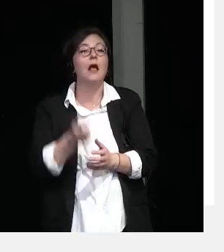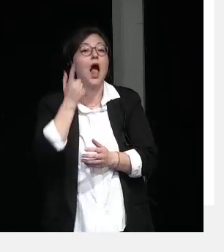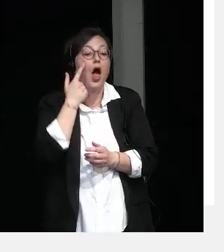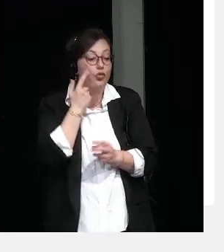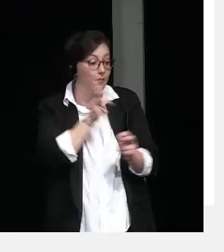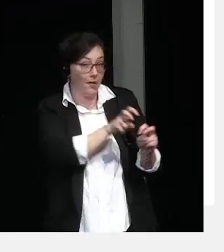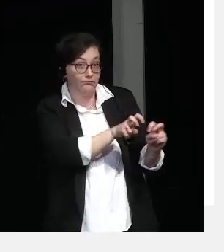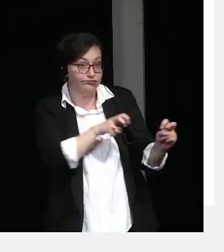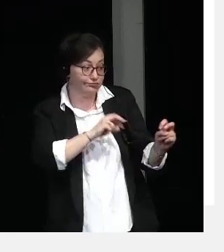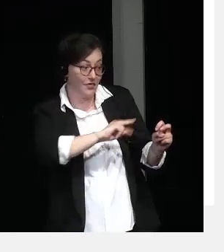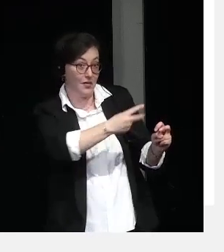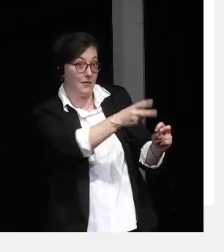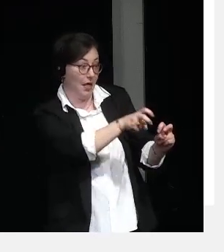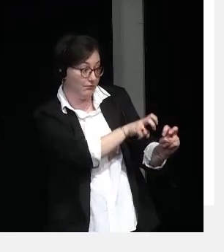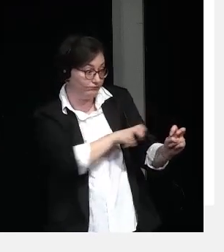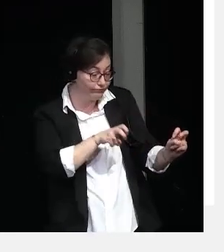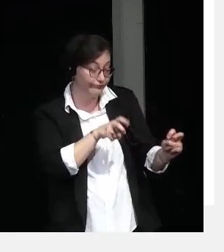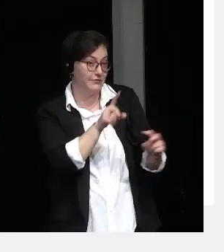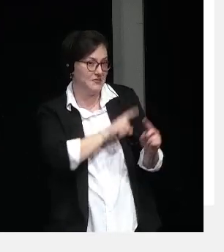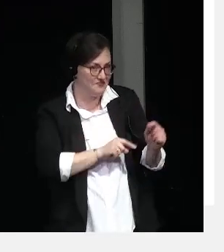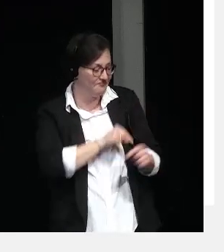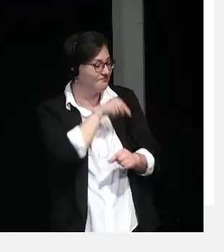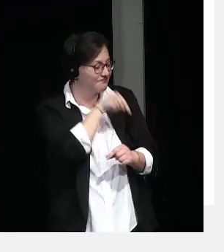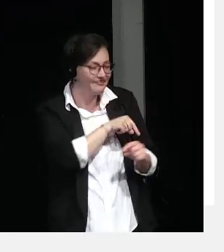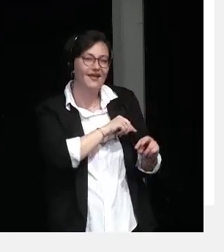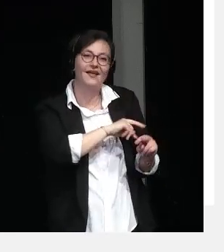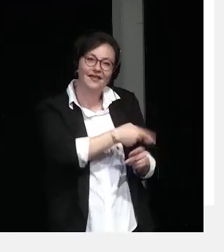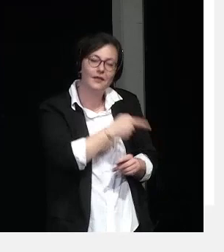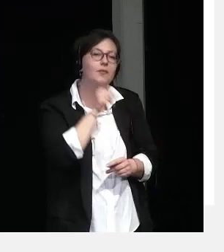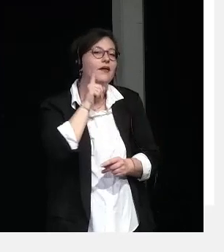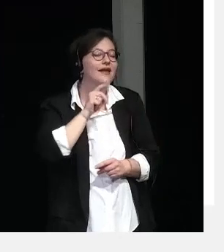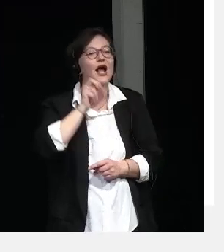Mrs. Sarah Schleuning,